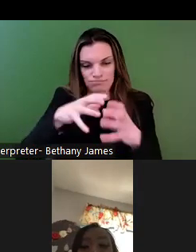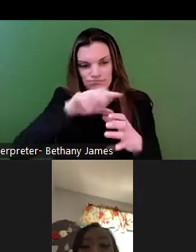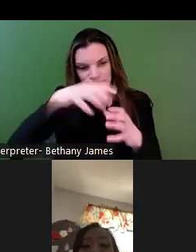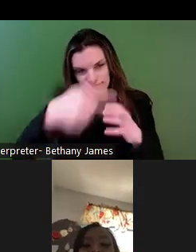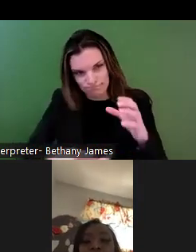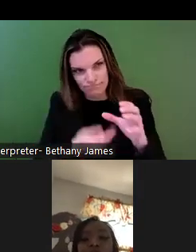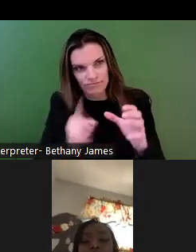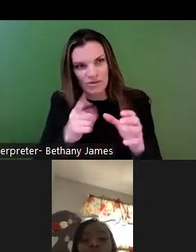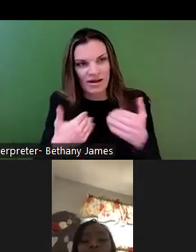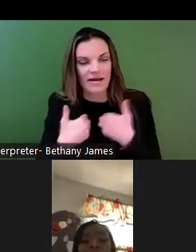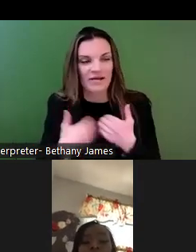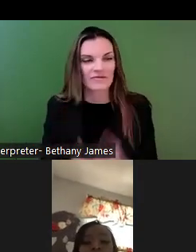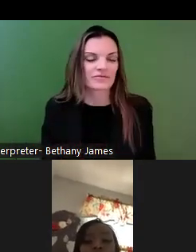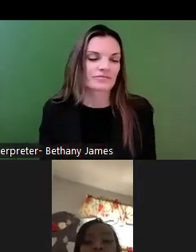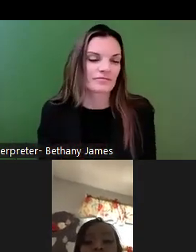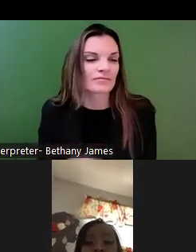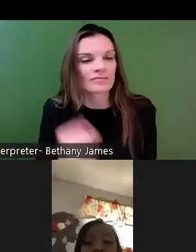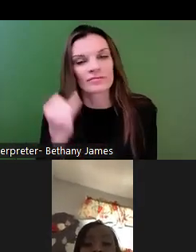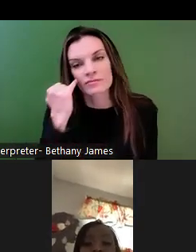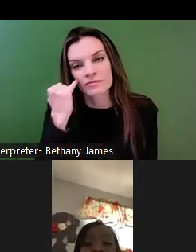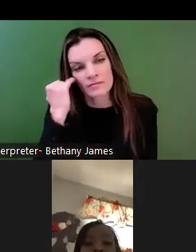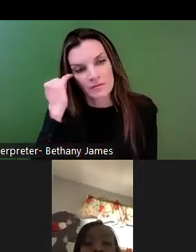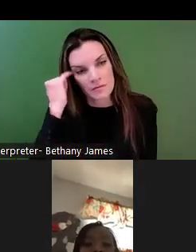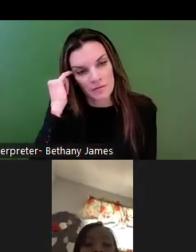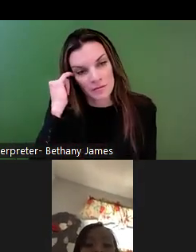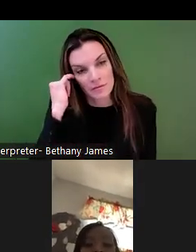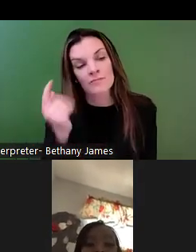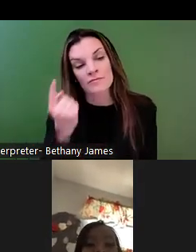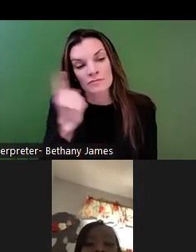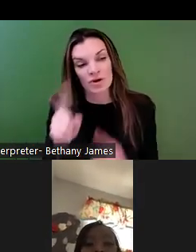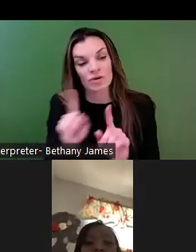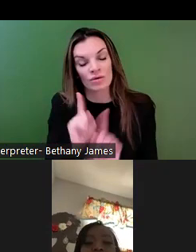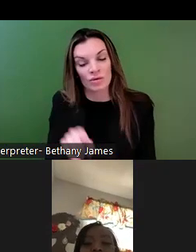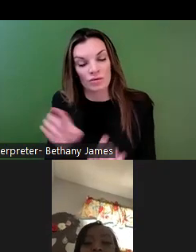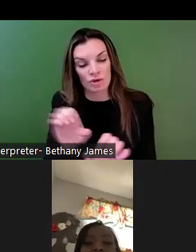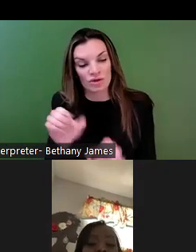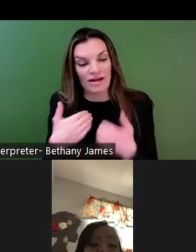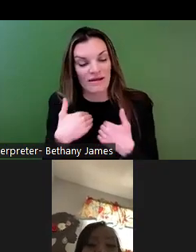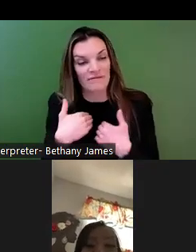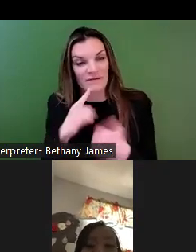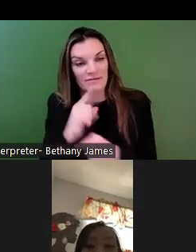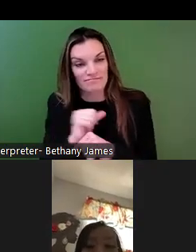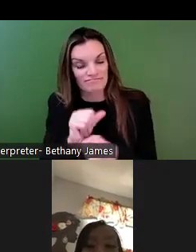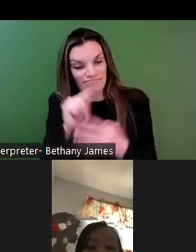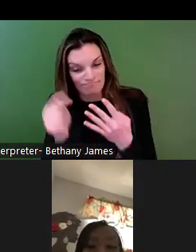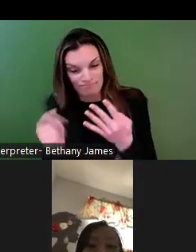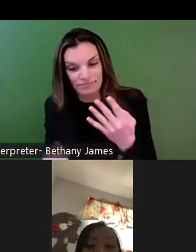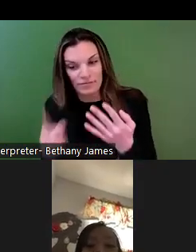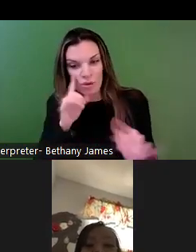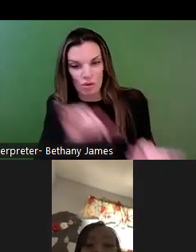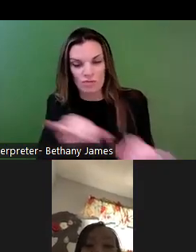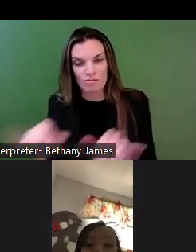very important. If someone presents to the emergency room with a stroke, you want to identify that stroke within less than 60